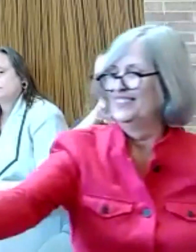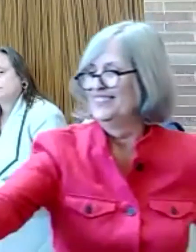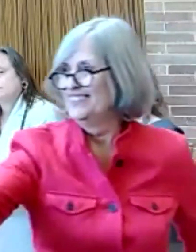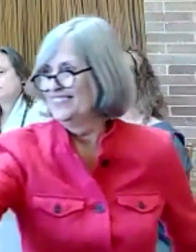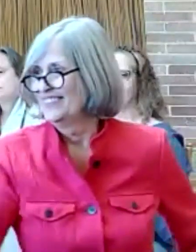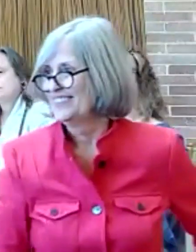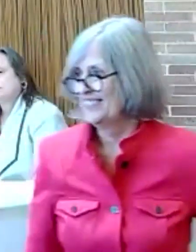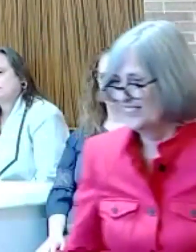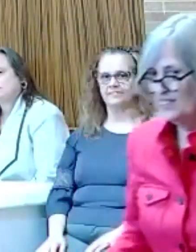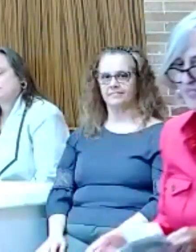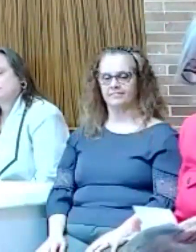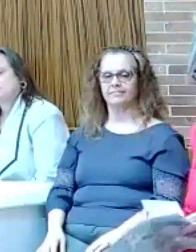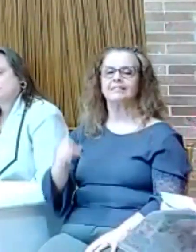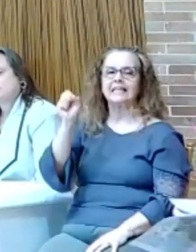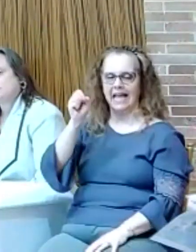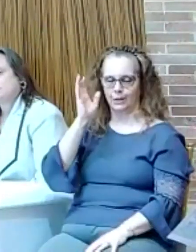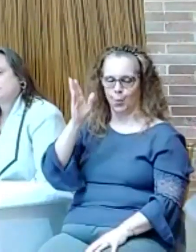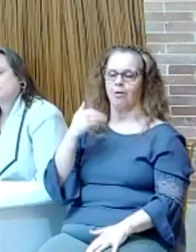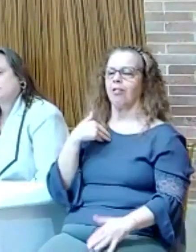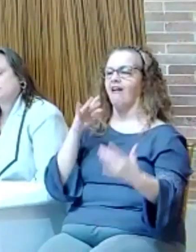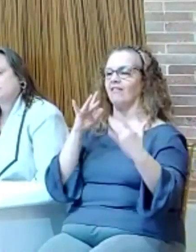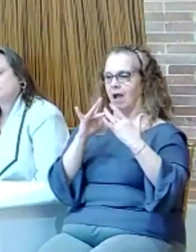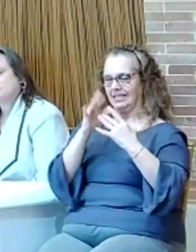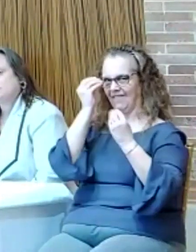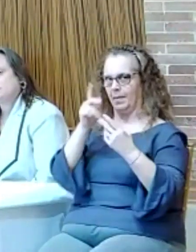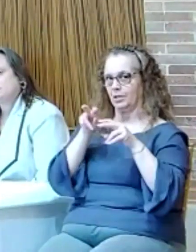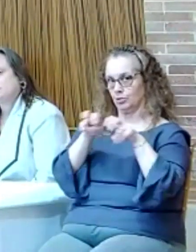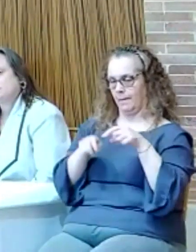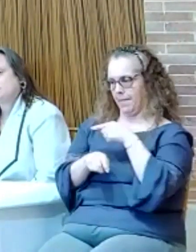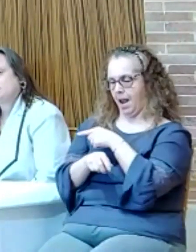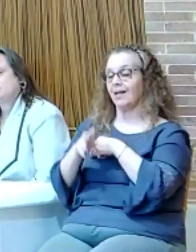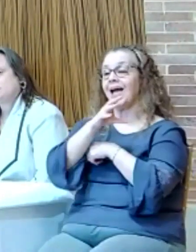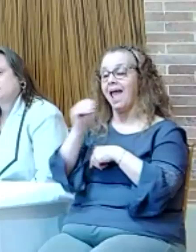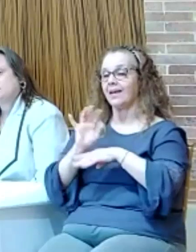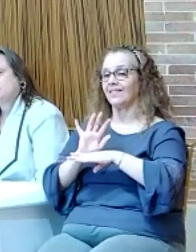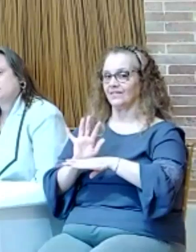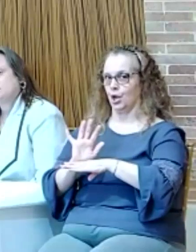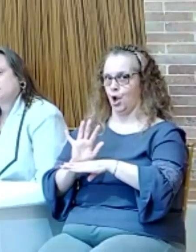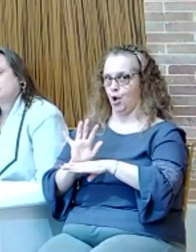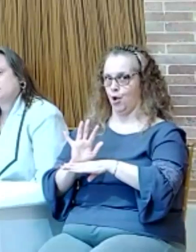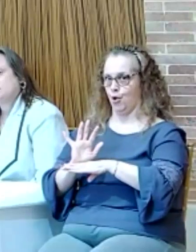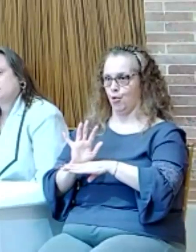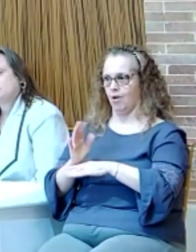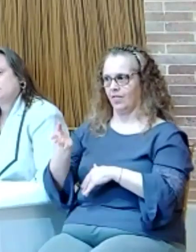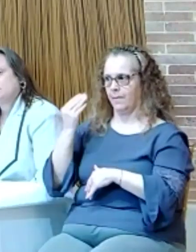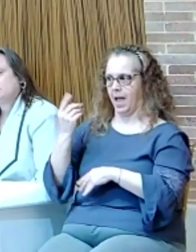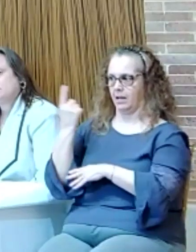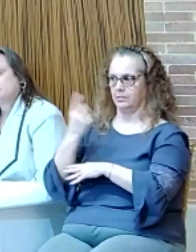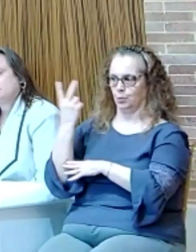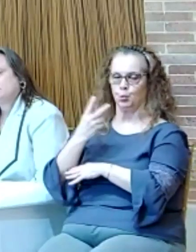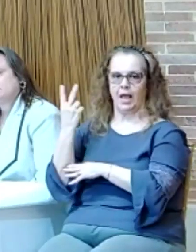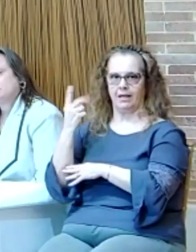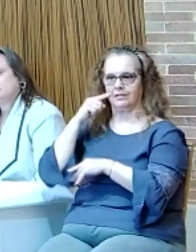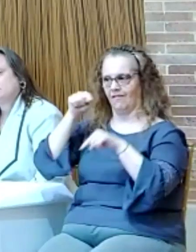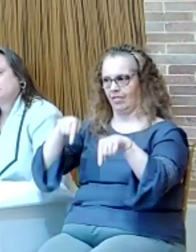panelists we'll have contact information for panelists and also we'll have a video of the past uh two days of conference for